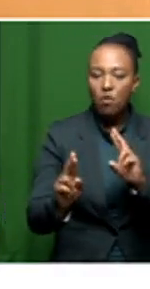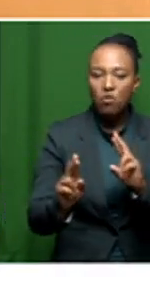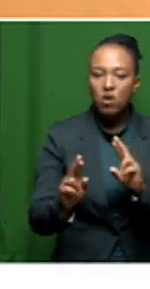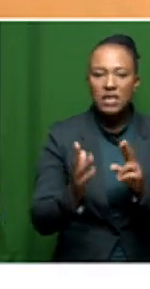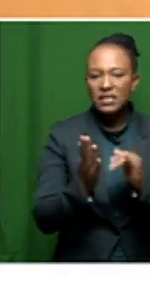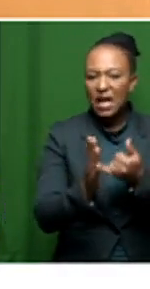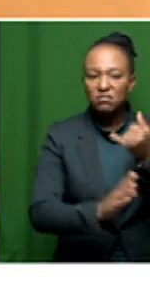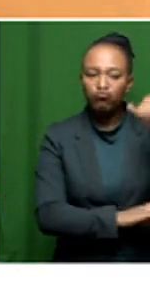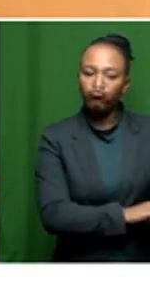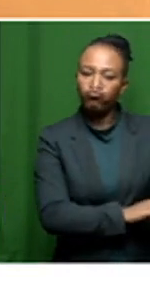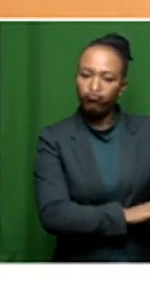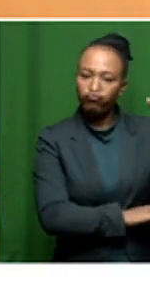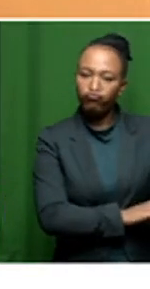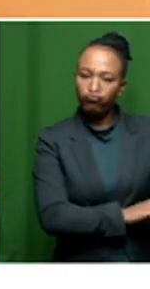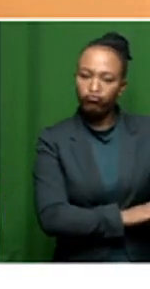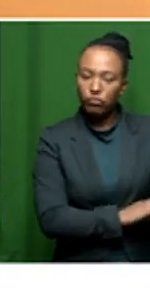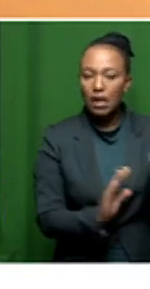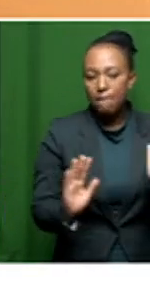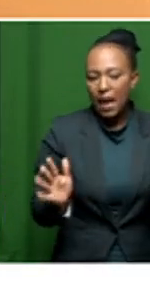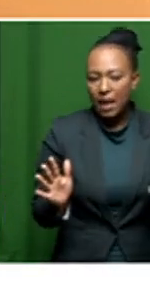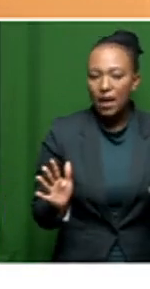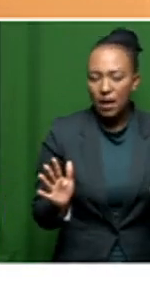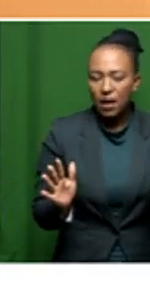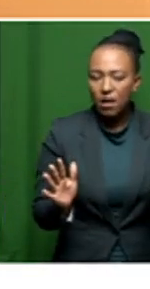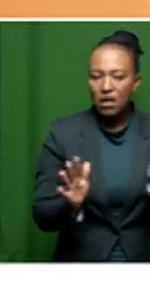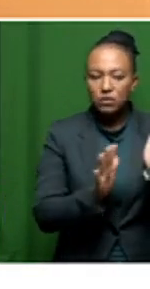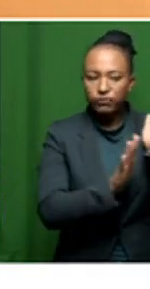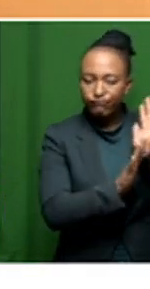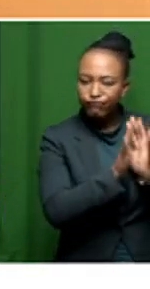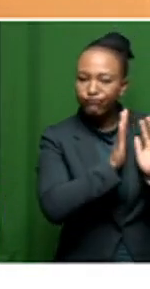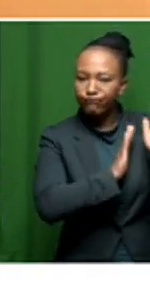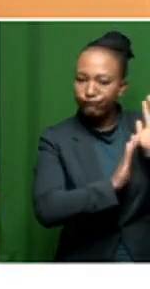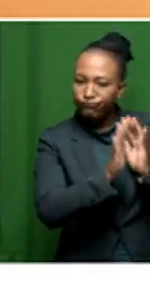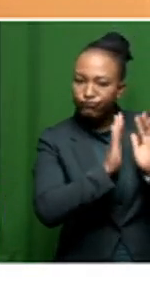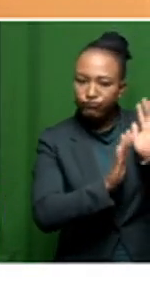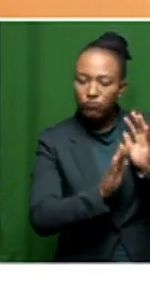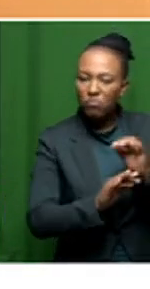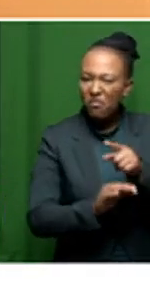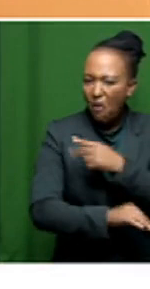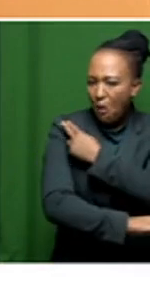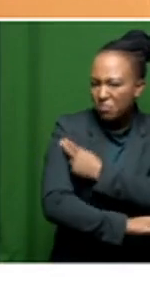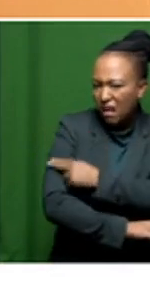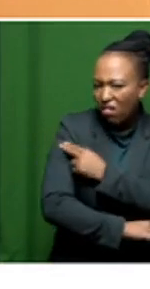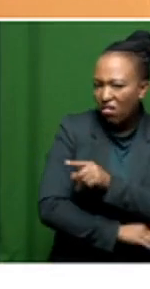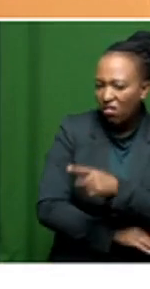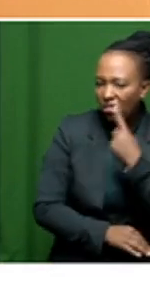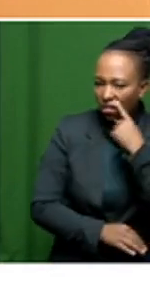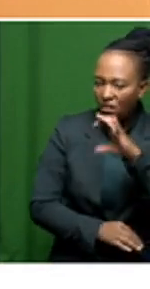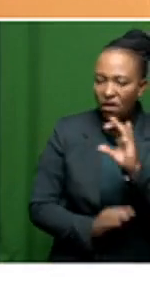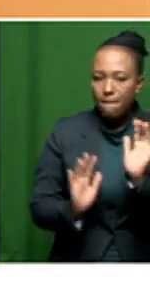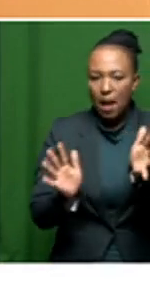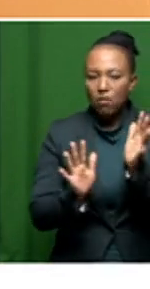a presentation of giving us the history of Charlotte Maxeke and also